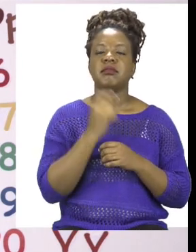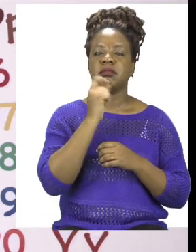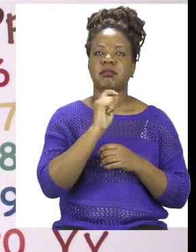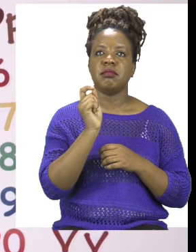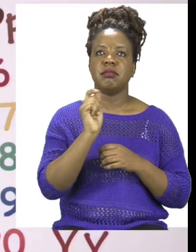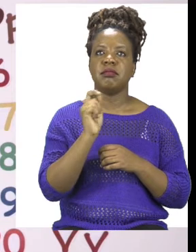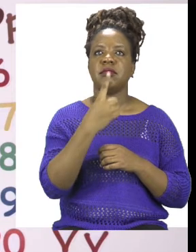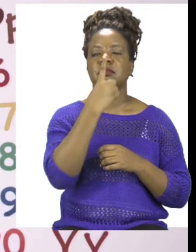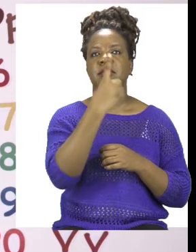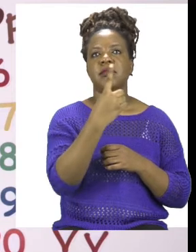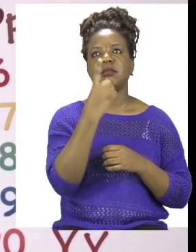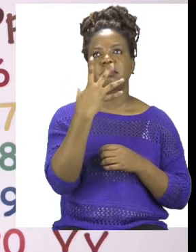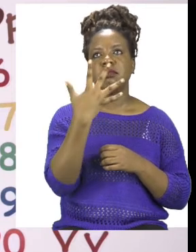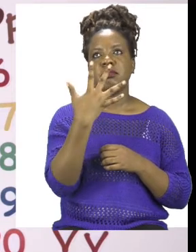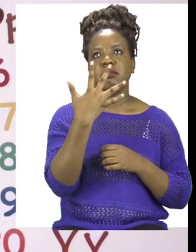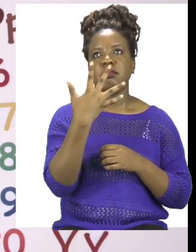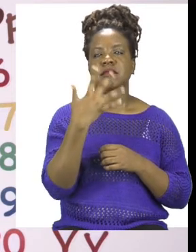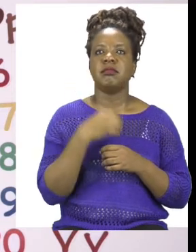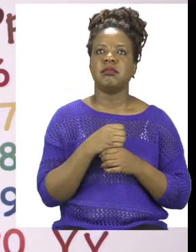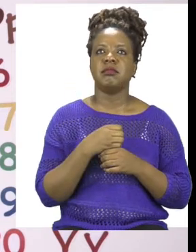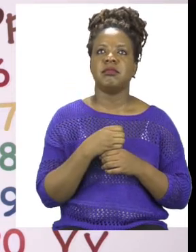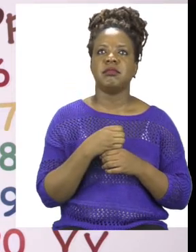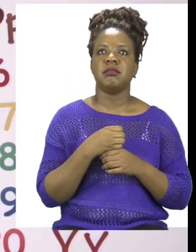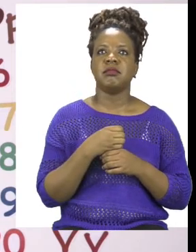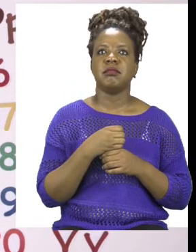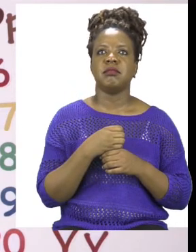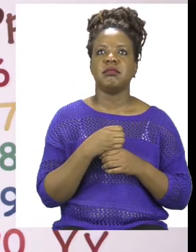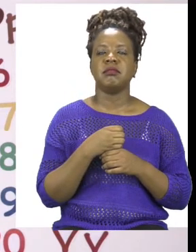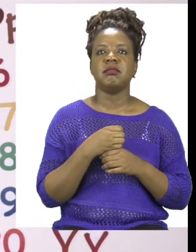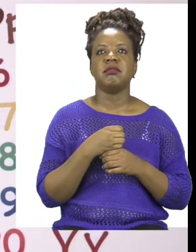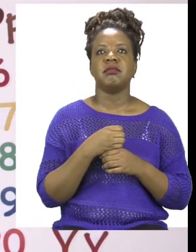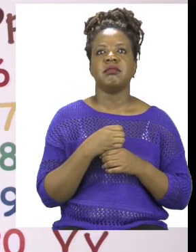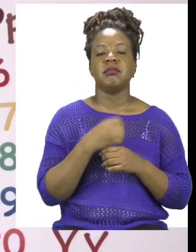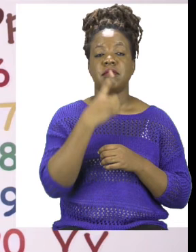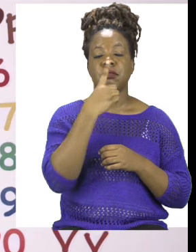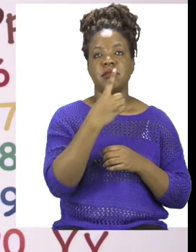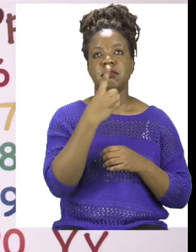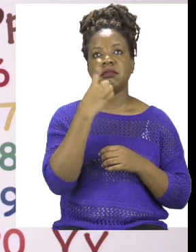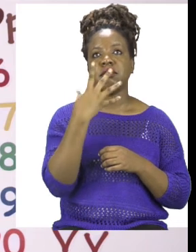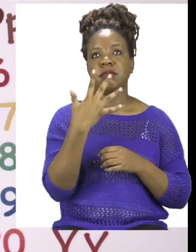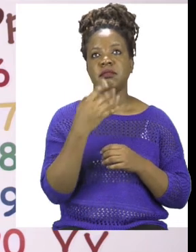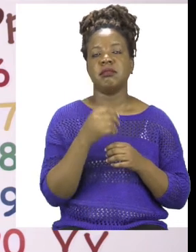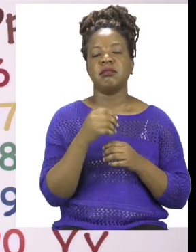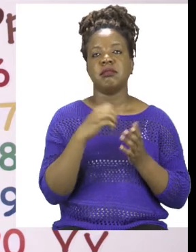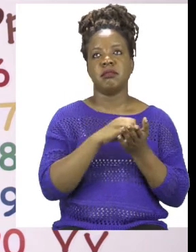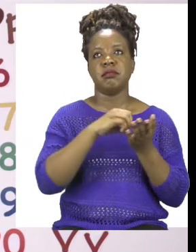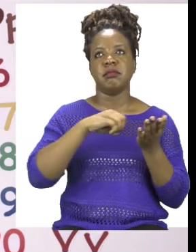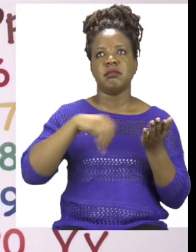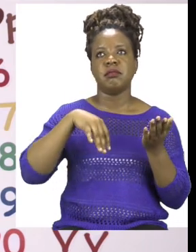number 15. After that, we are going to say 15